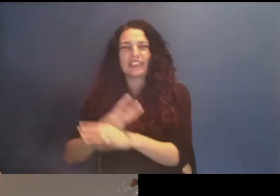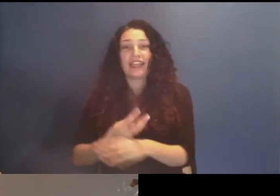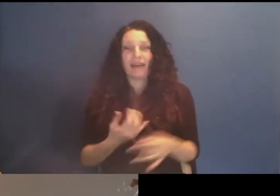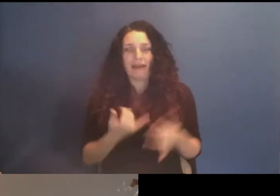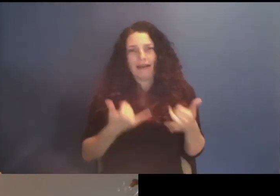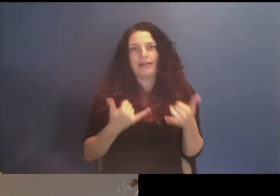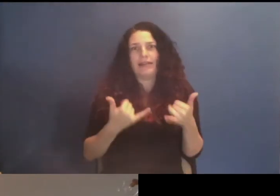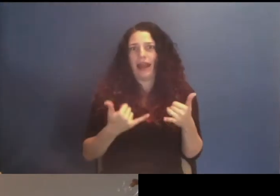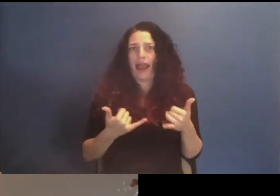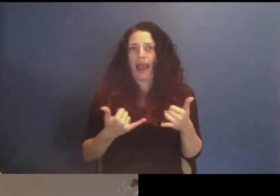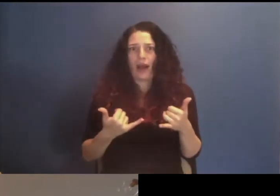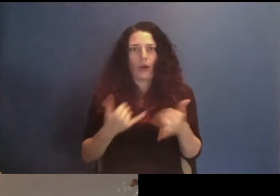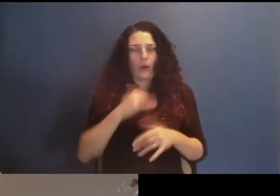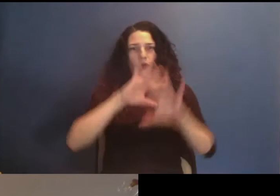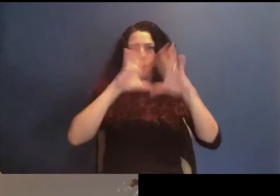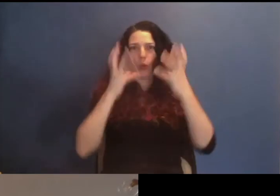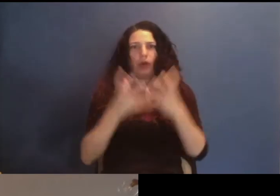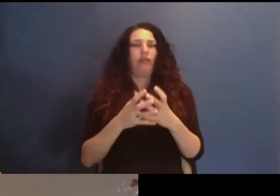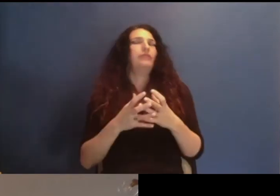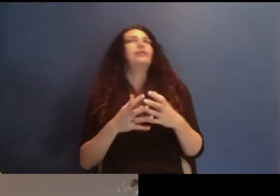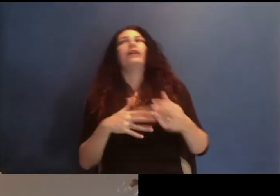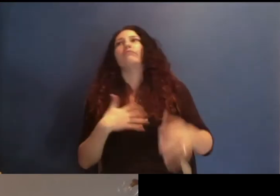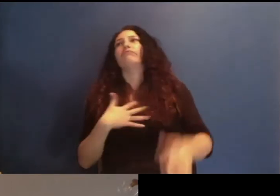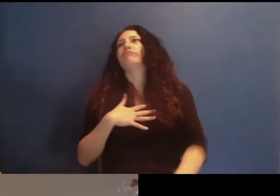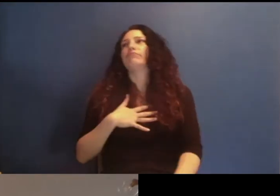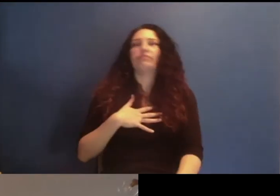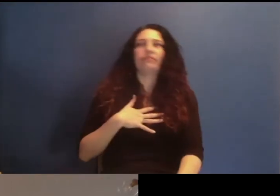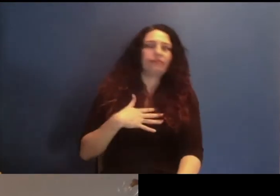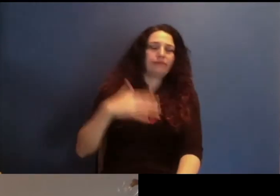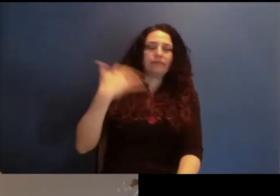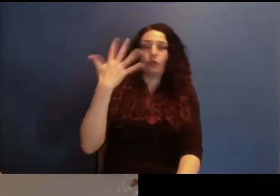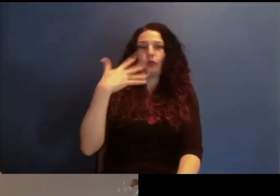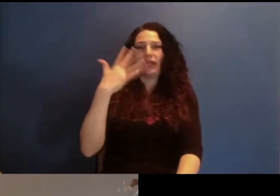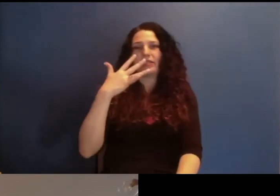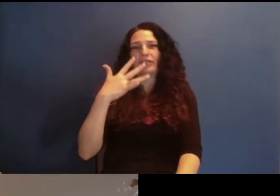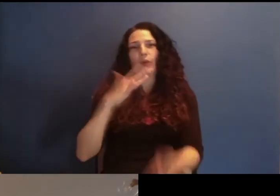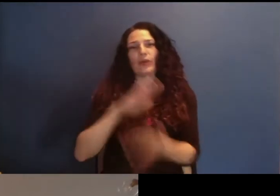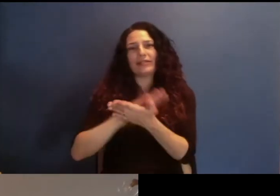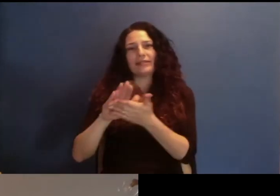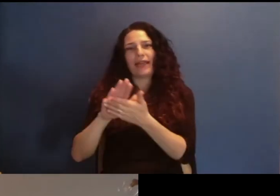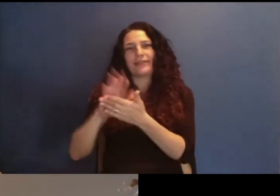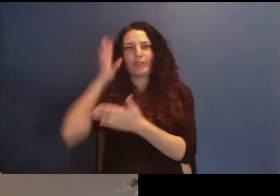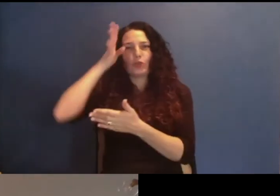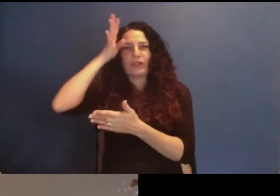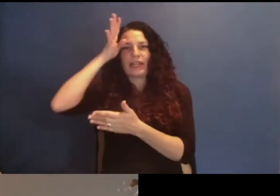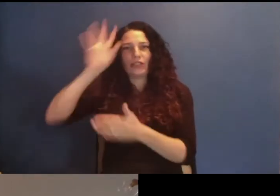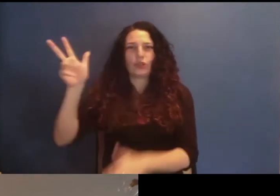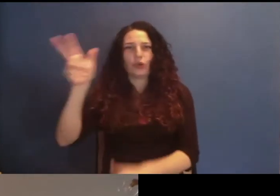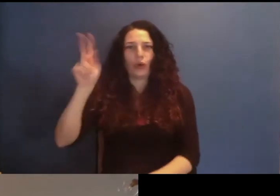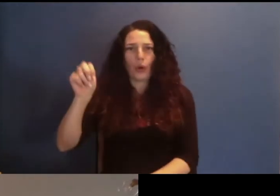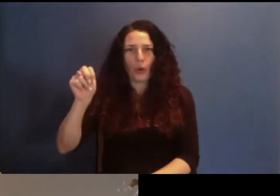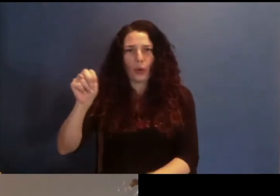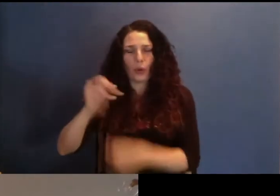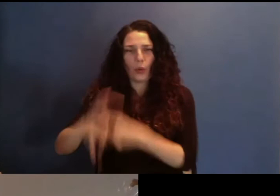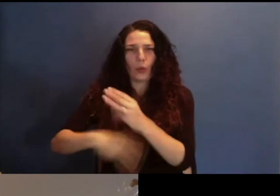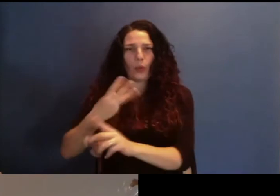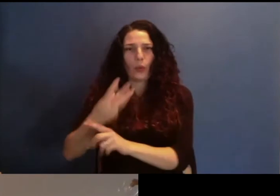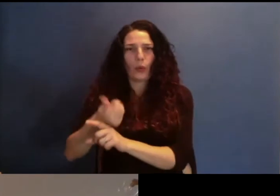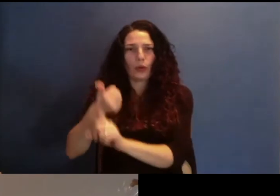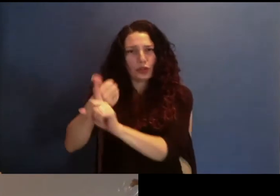a hellscape, I think it's really nice to kind of build your own world and spend time in that world so you can avoid this